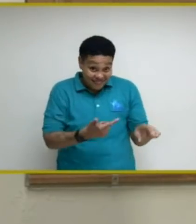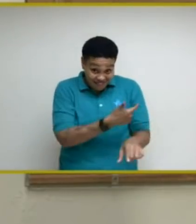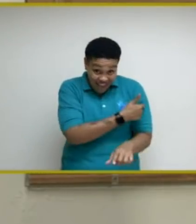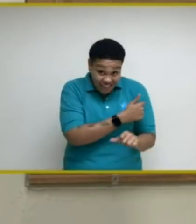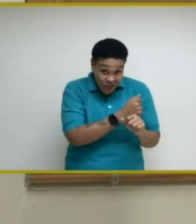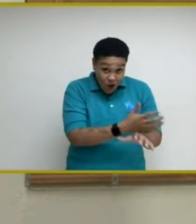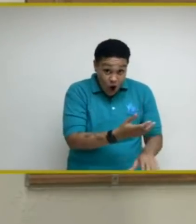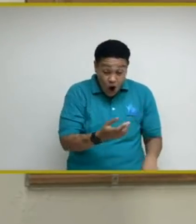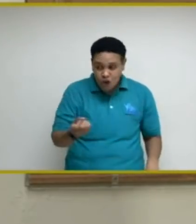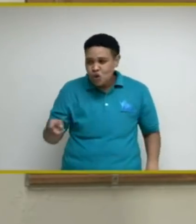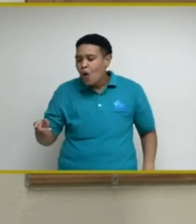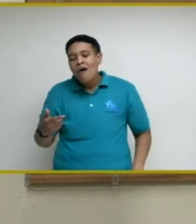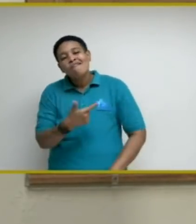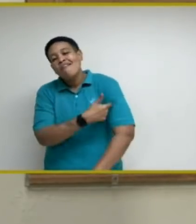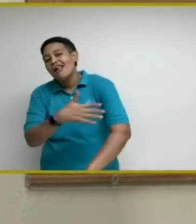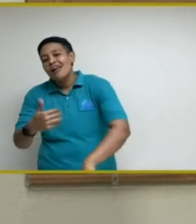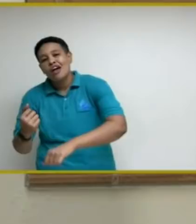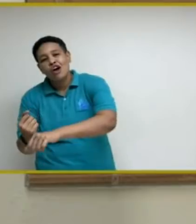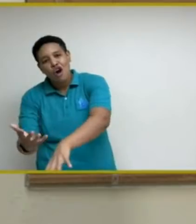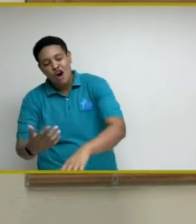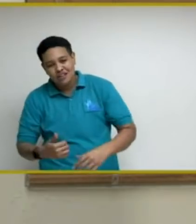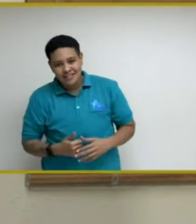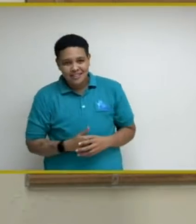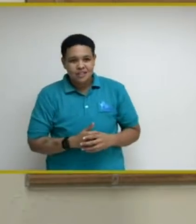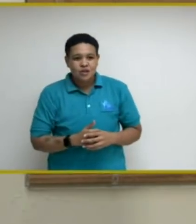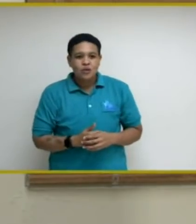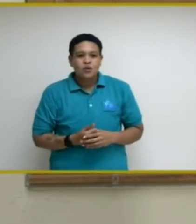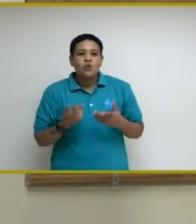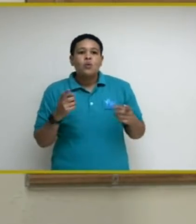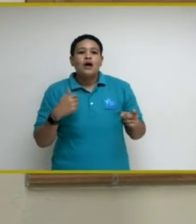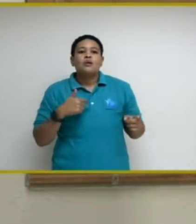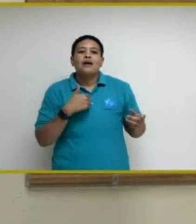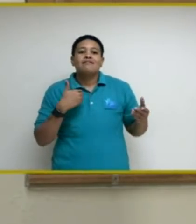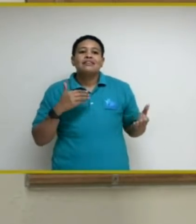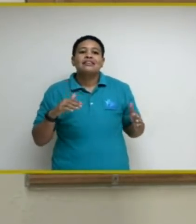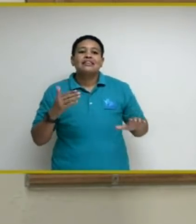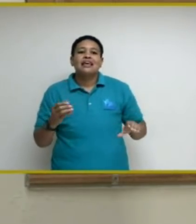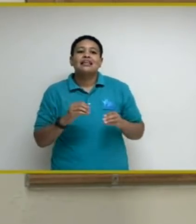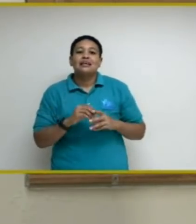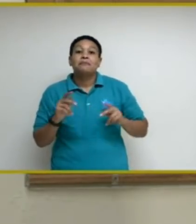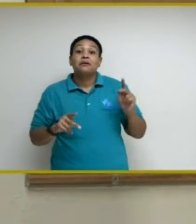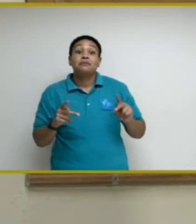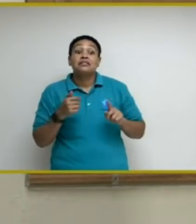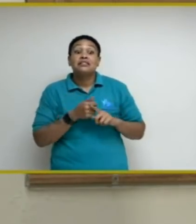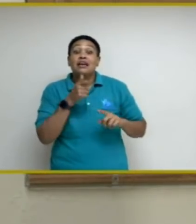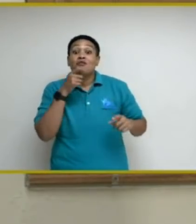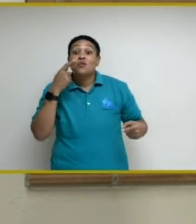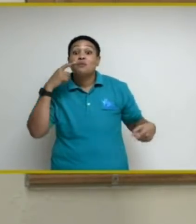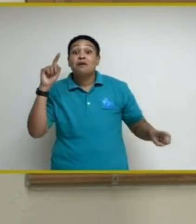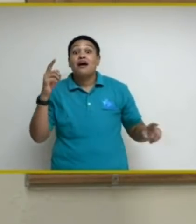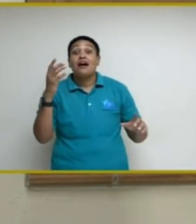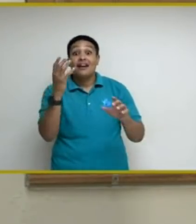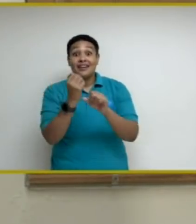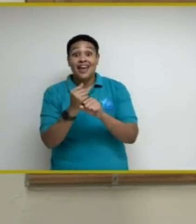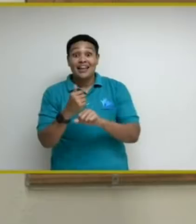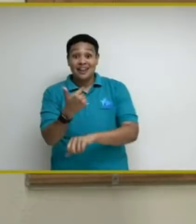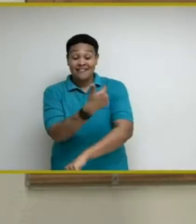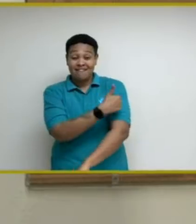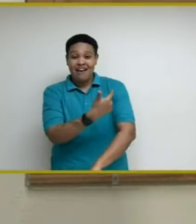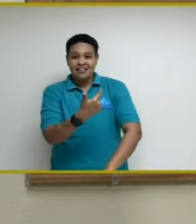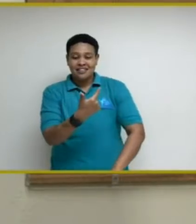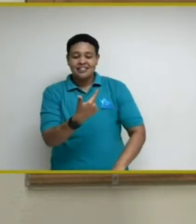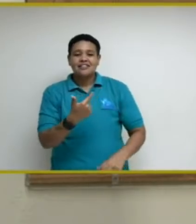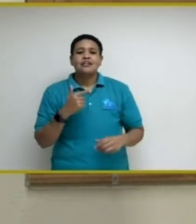the vaccine. So while we have had deaths in persons who have taken the vaccine,